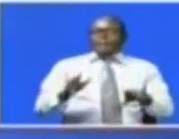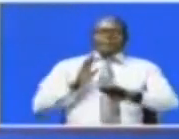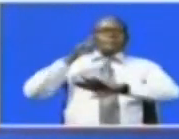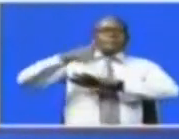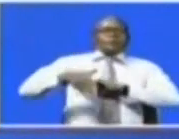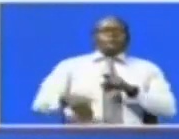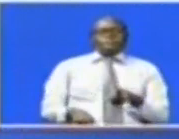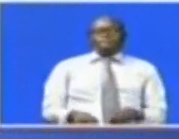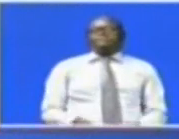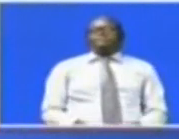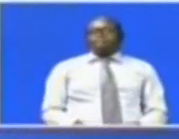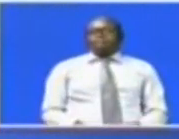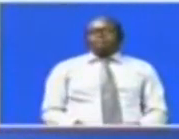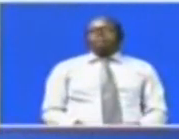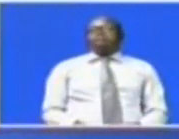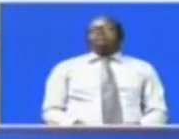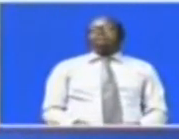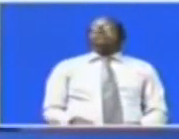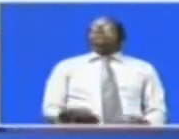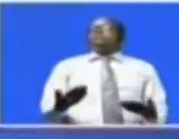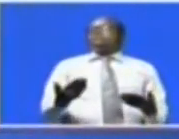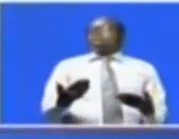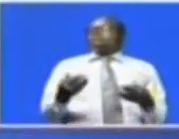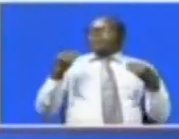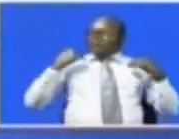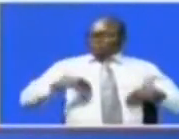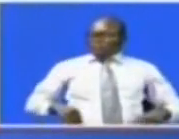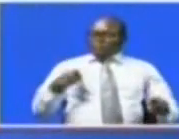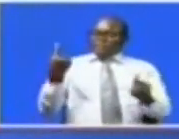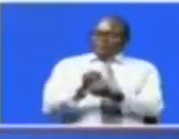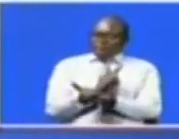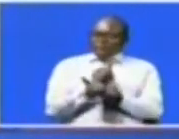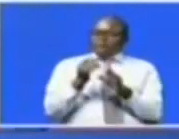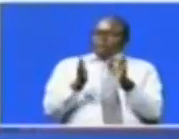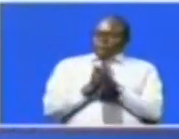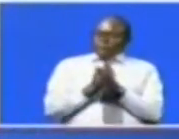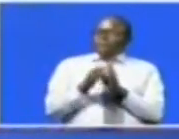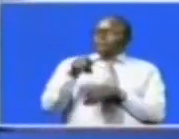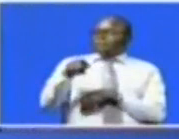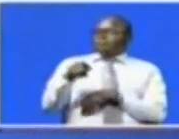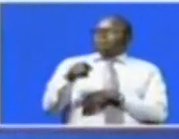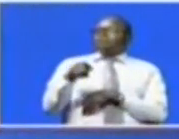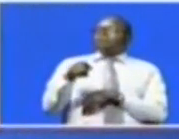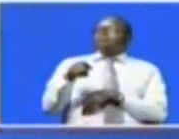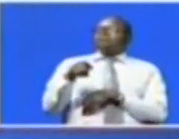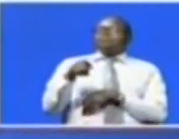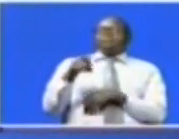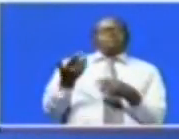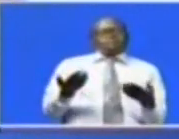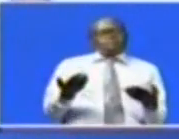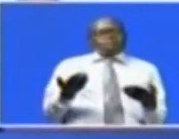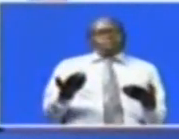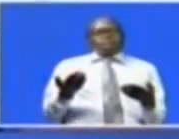just them being warm bodies in uniform. The difference between them and the dead is perhaps just that. And this is in terms of